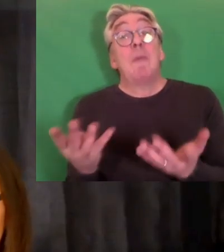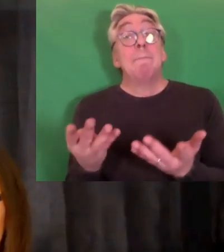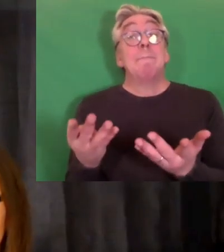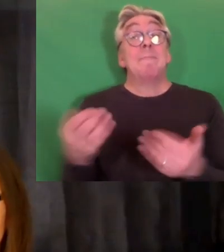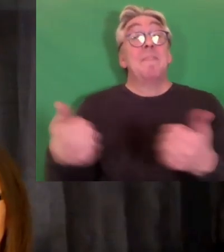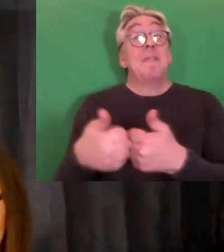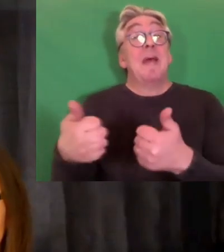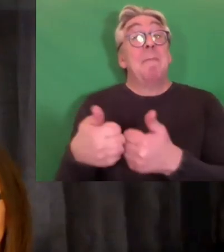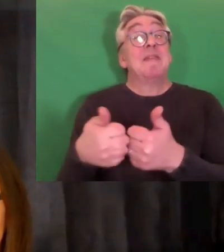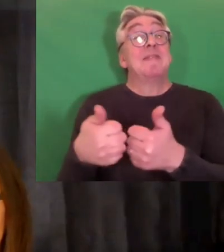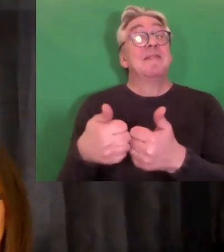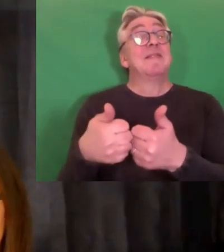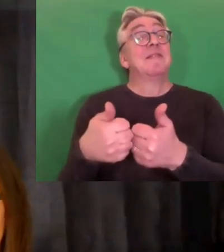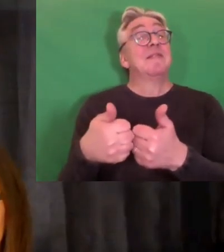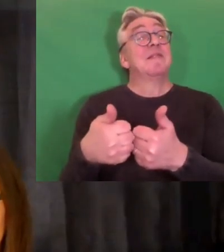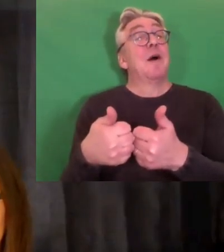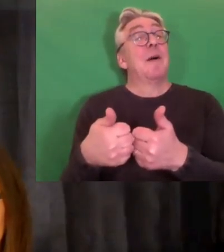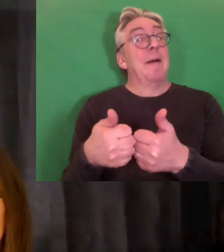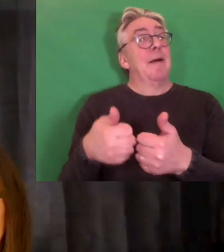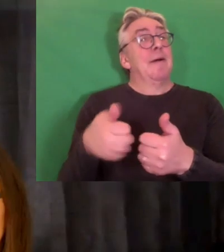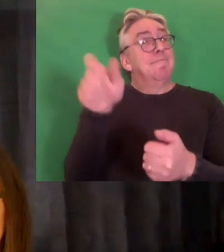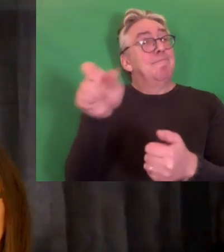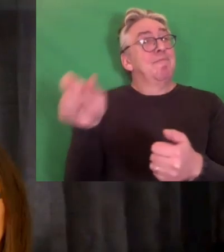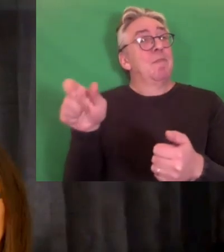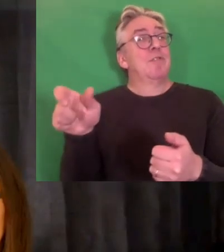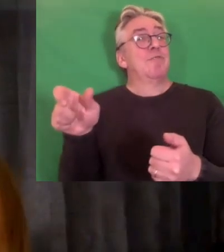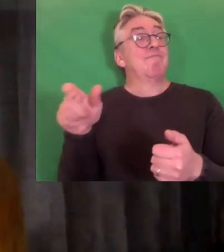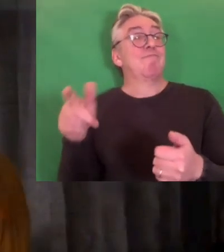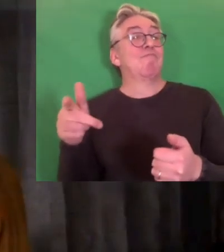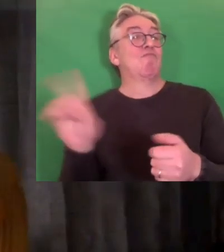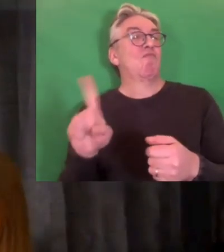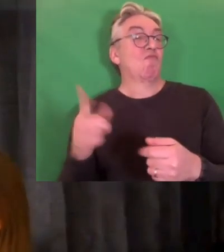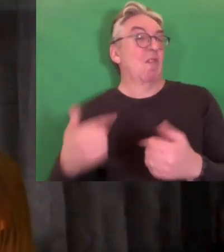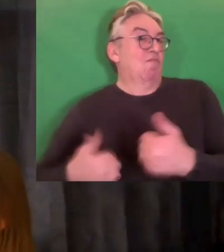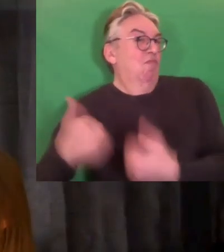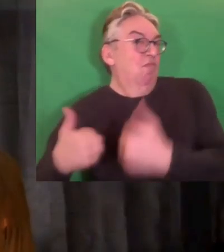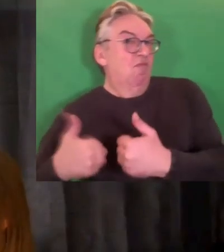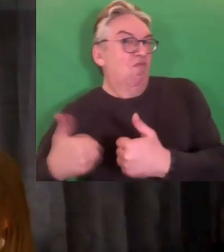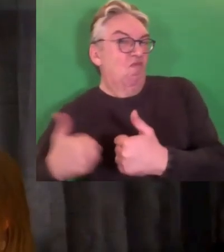But those are mostly very competitive games.